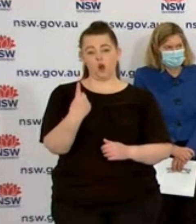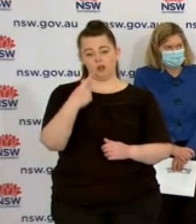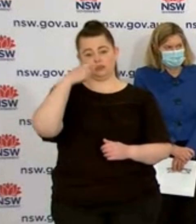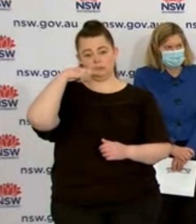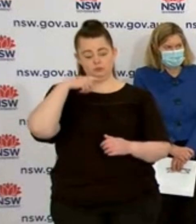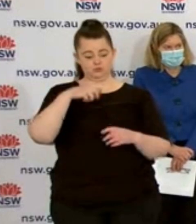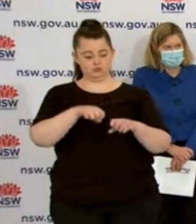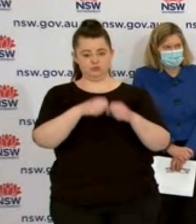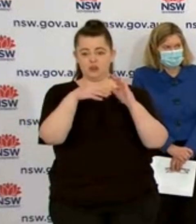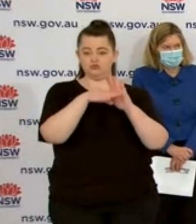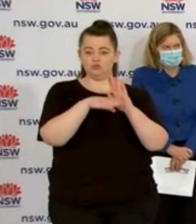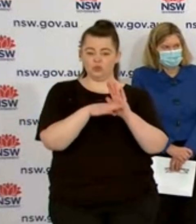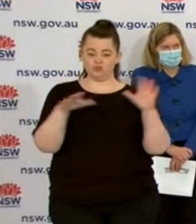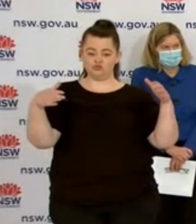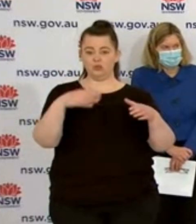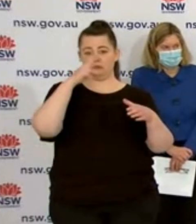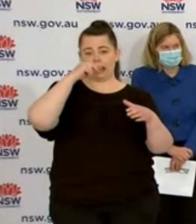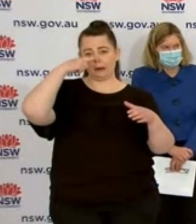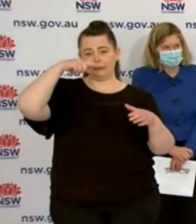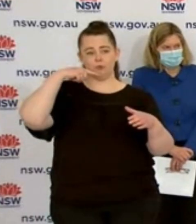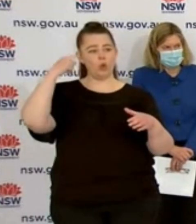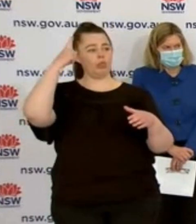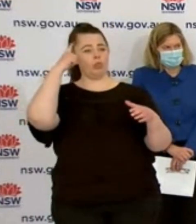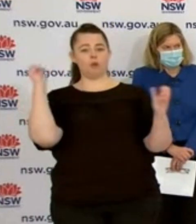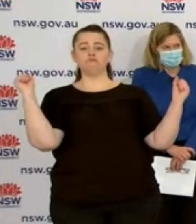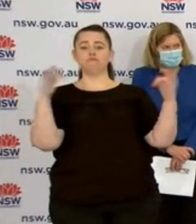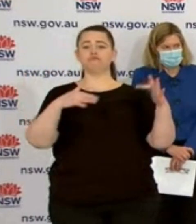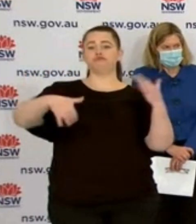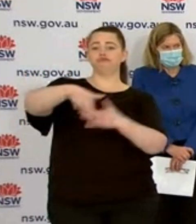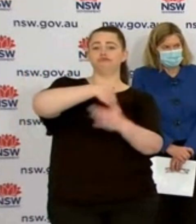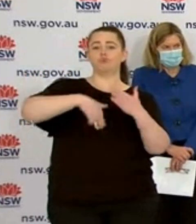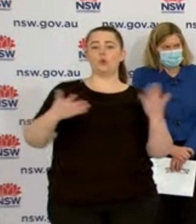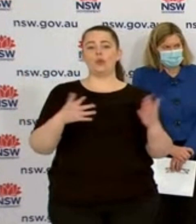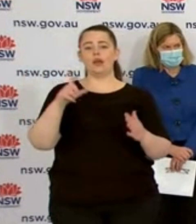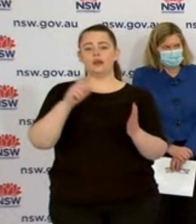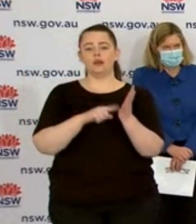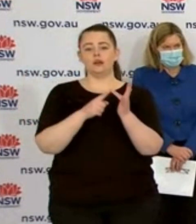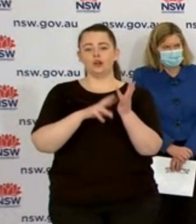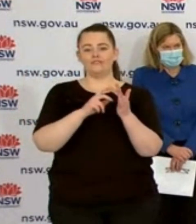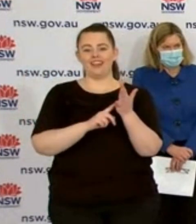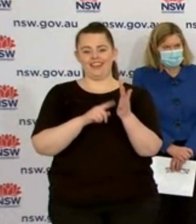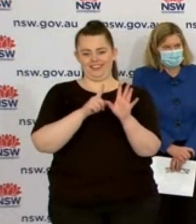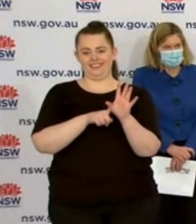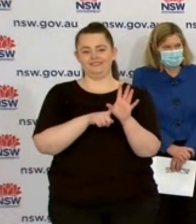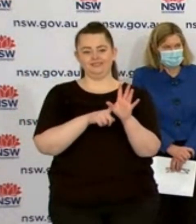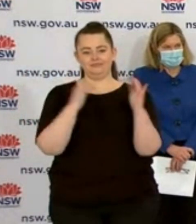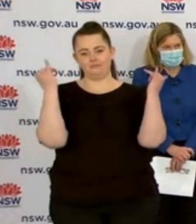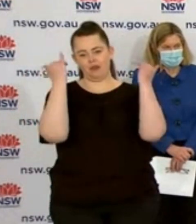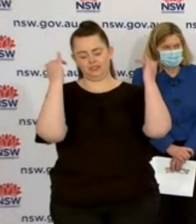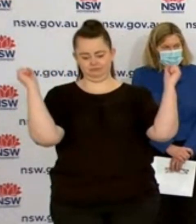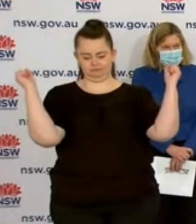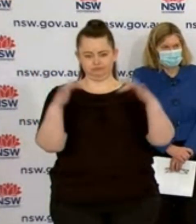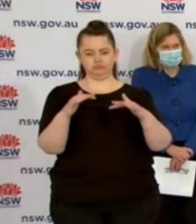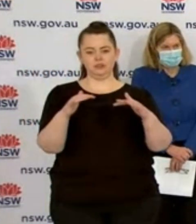a group of young people who thought it was a good idea to have a public gathering on the cliffs at Clovelly. Significant police resources were used to break